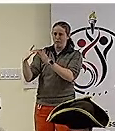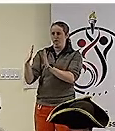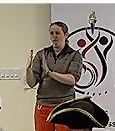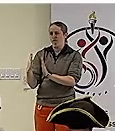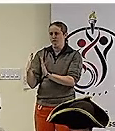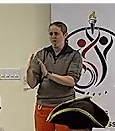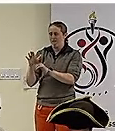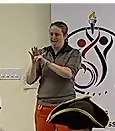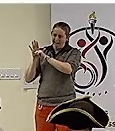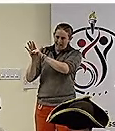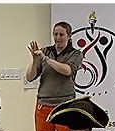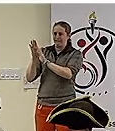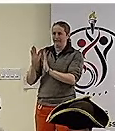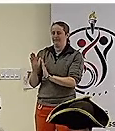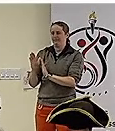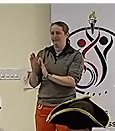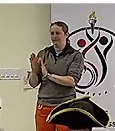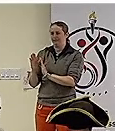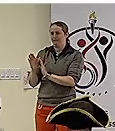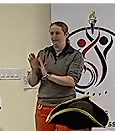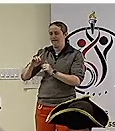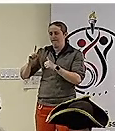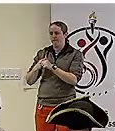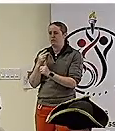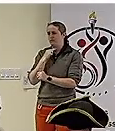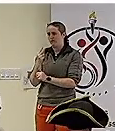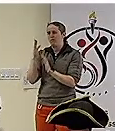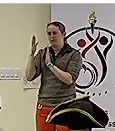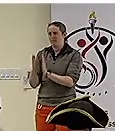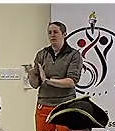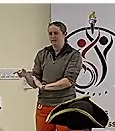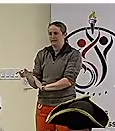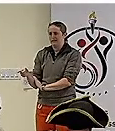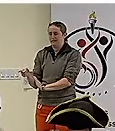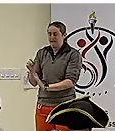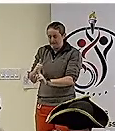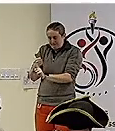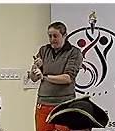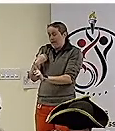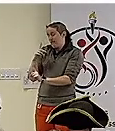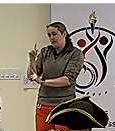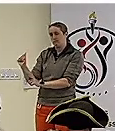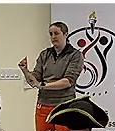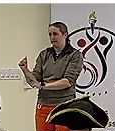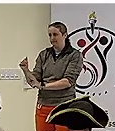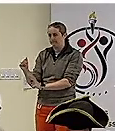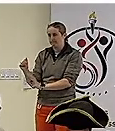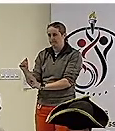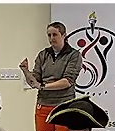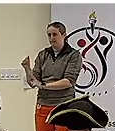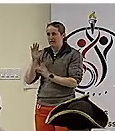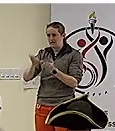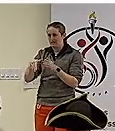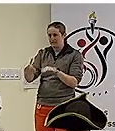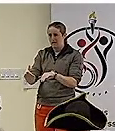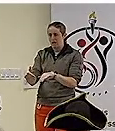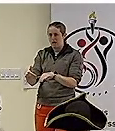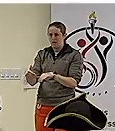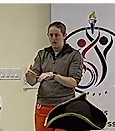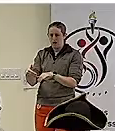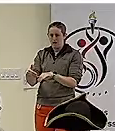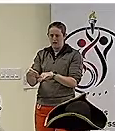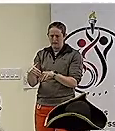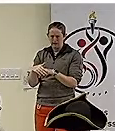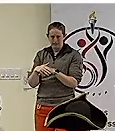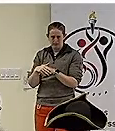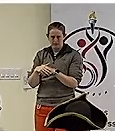advocate and first voice person with a disability who passed away. I know